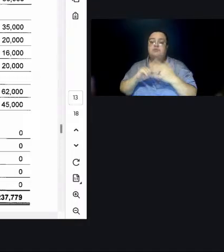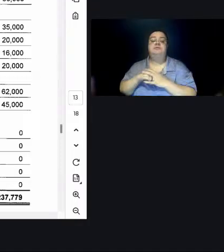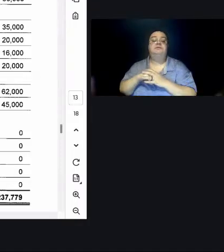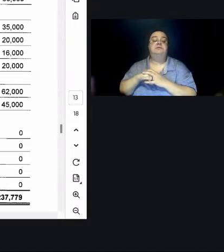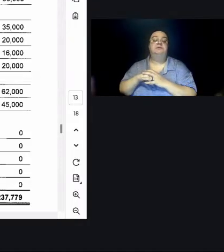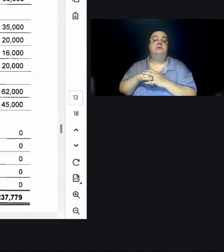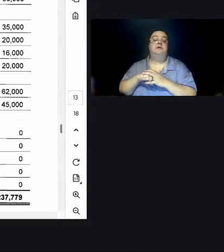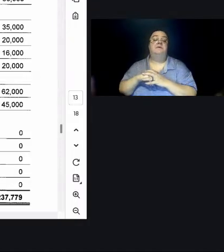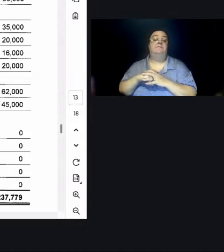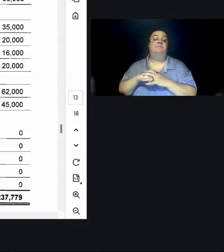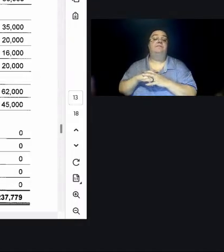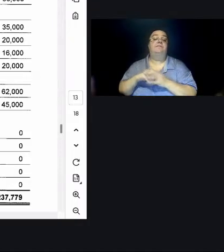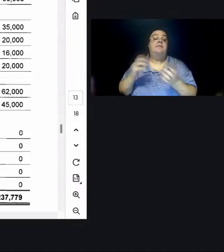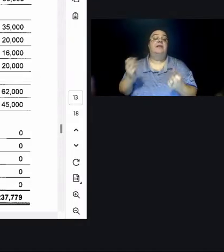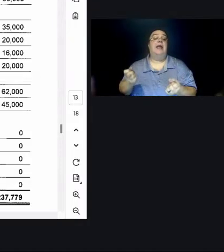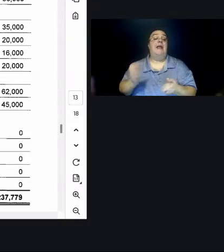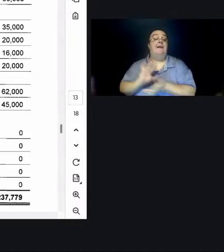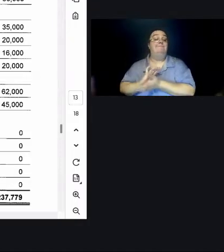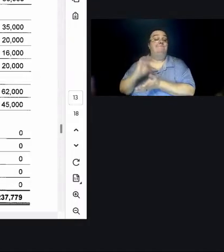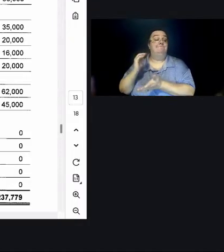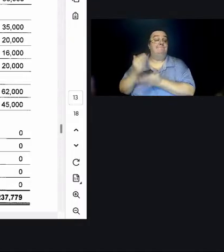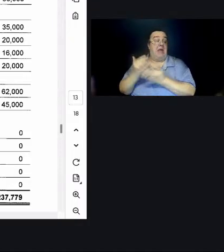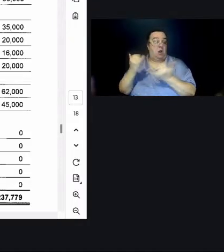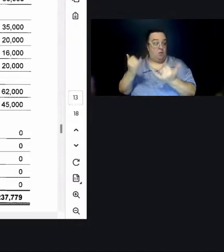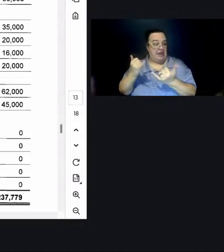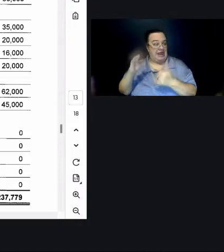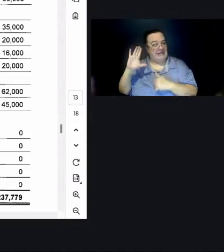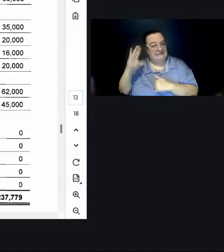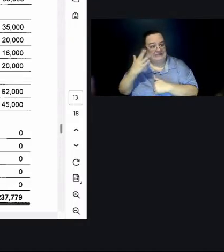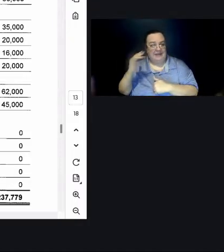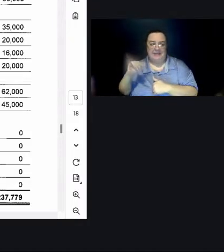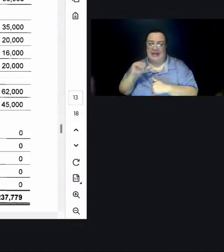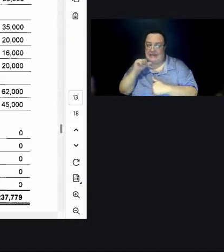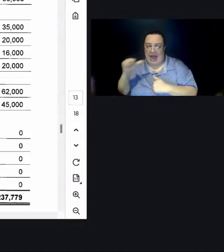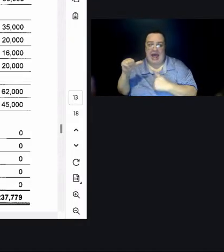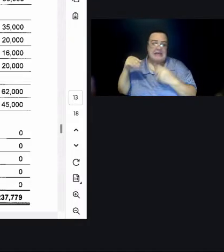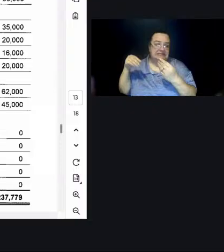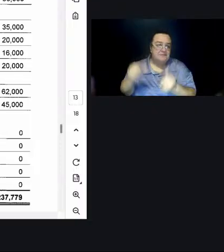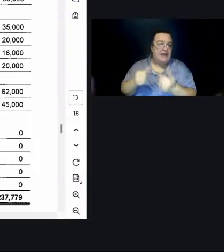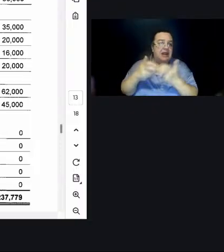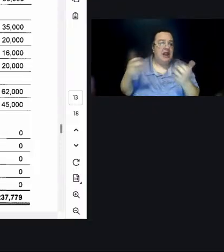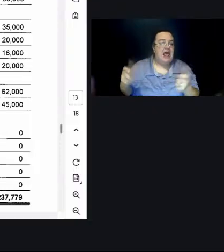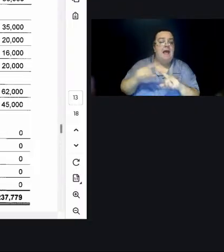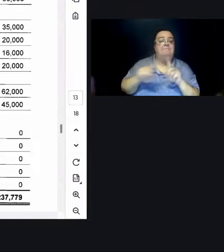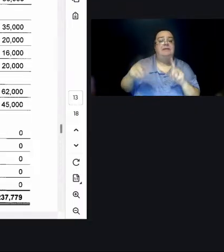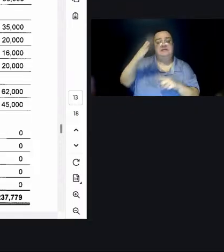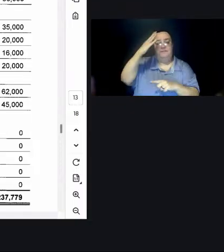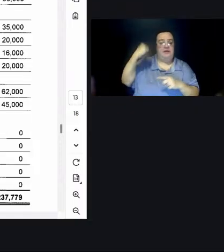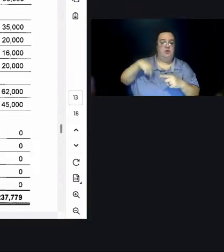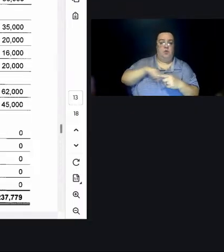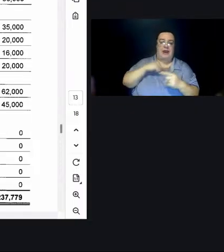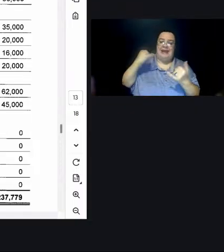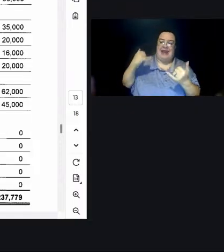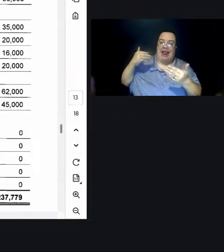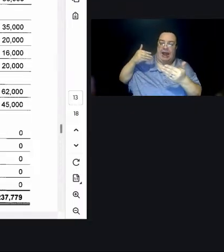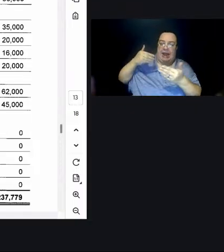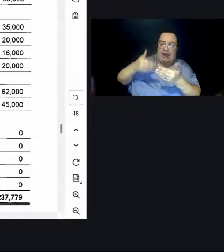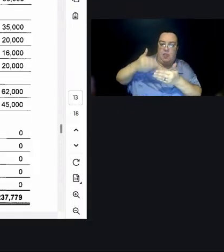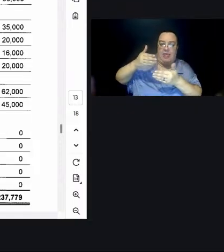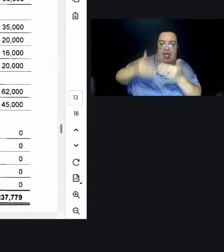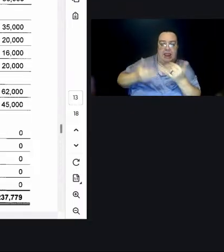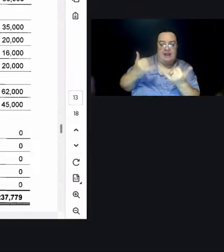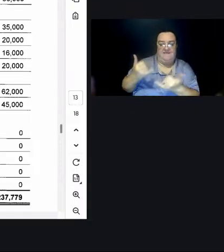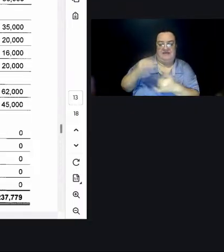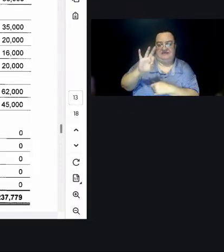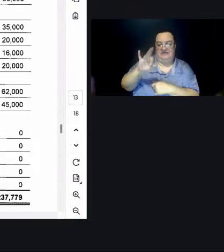The amount right now seems like we haven't spent a lot, but it's because we're moving closer to the end of this fiscal year, and those